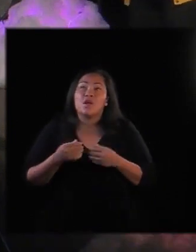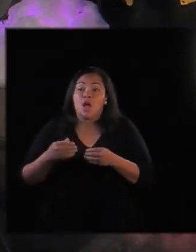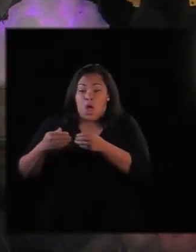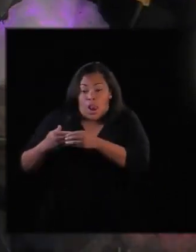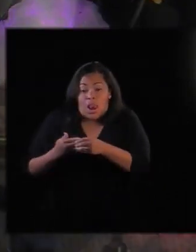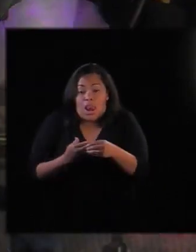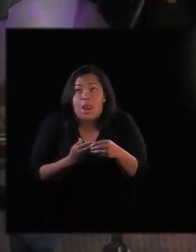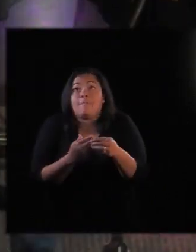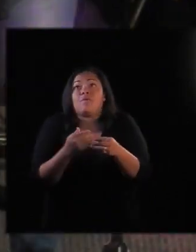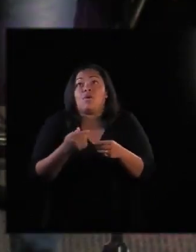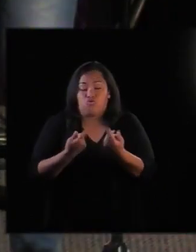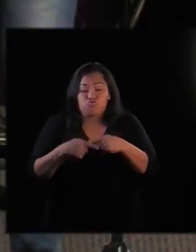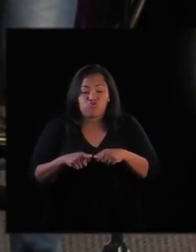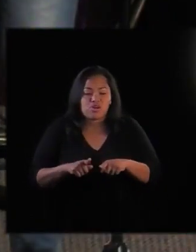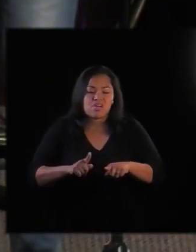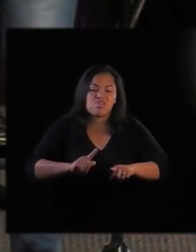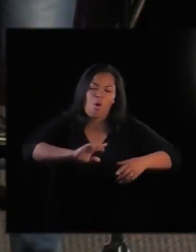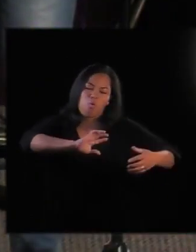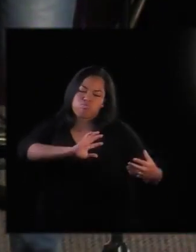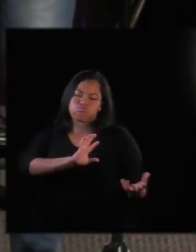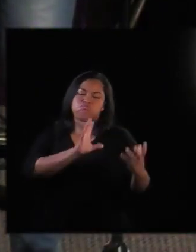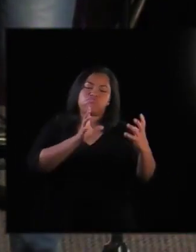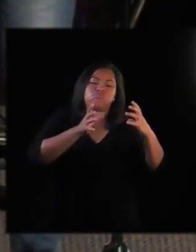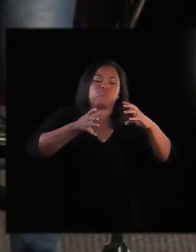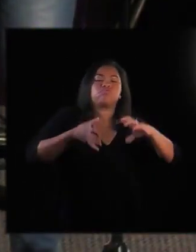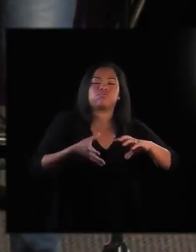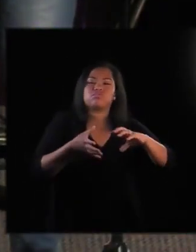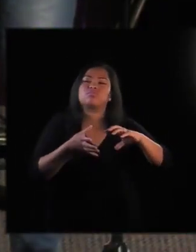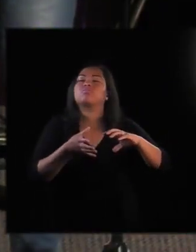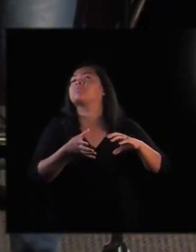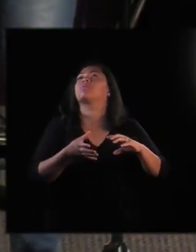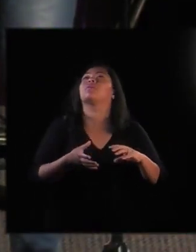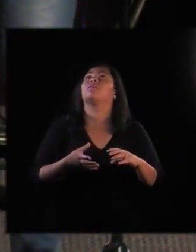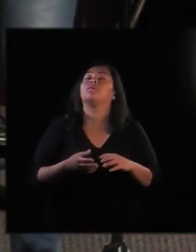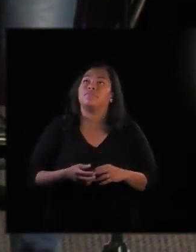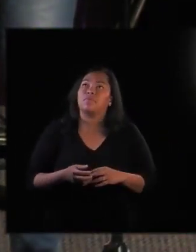voice. You have led me through the fire.